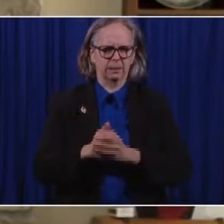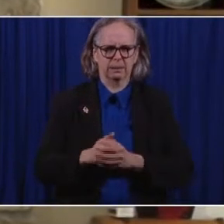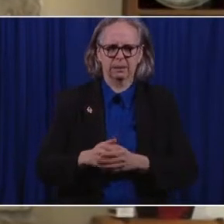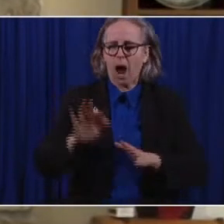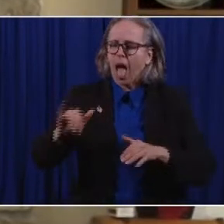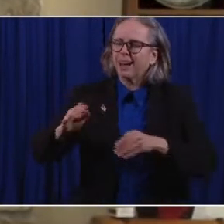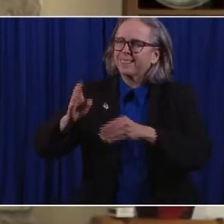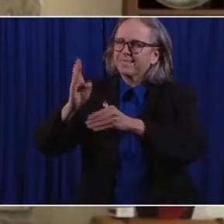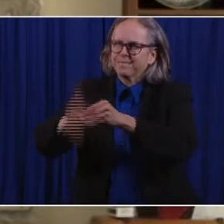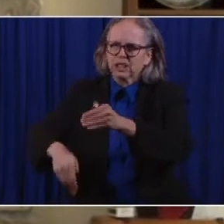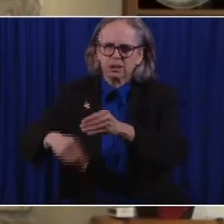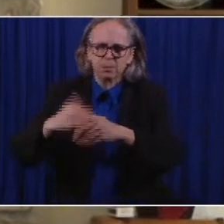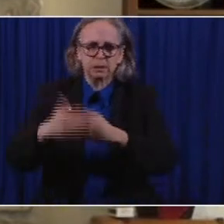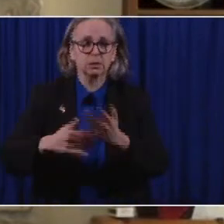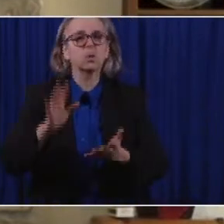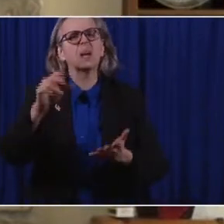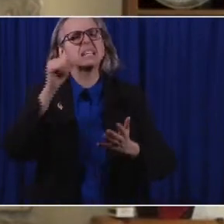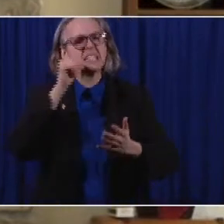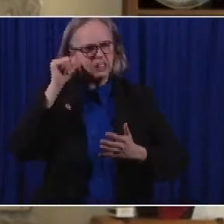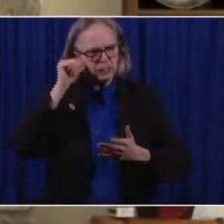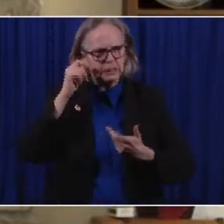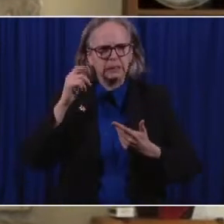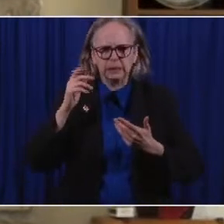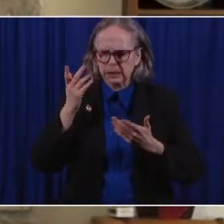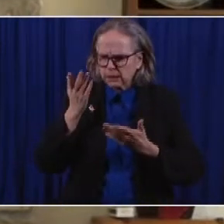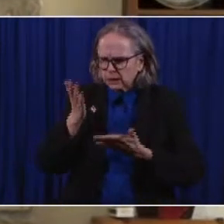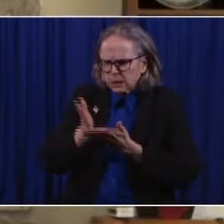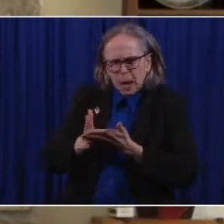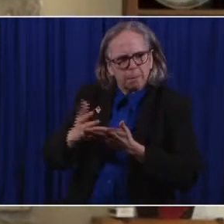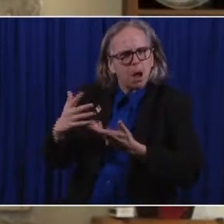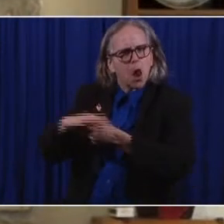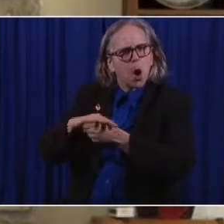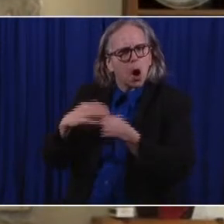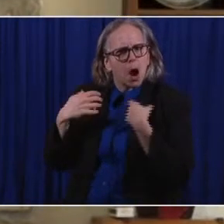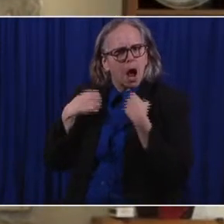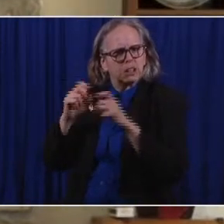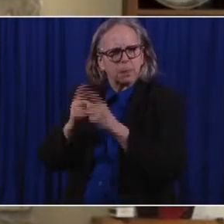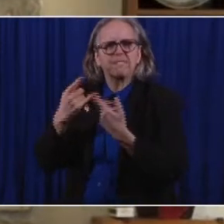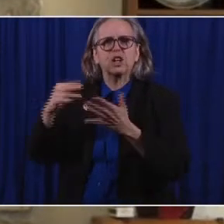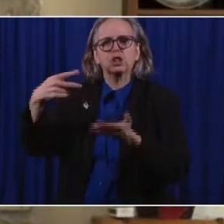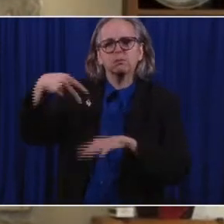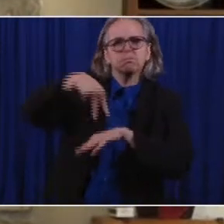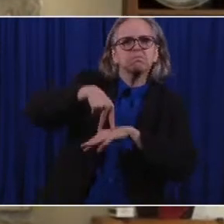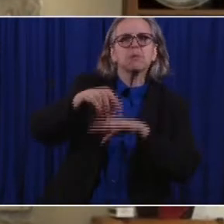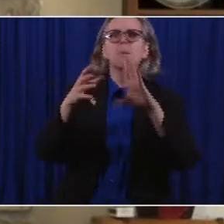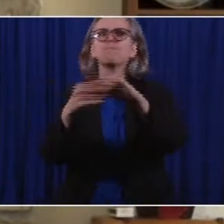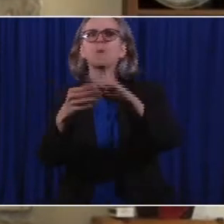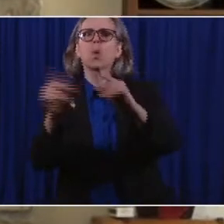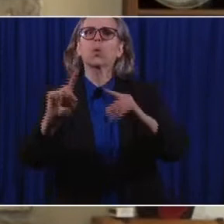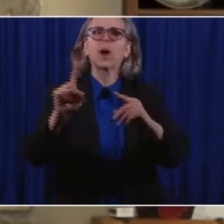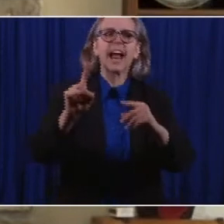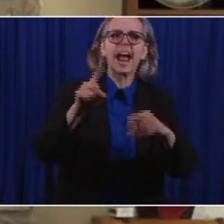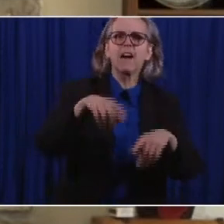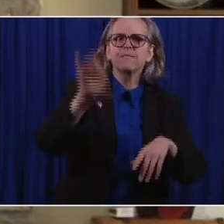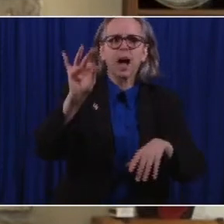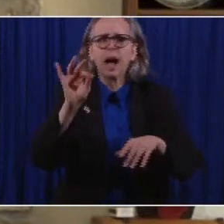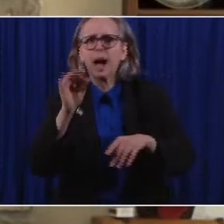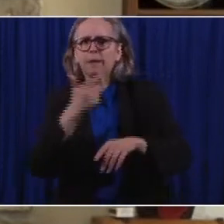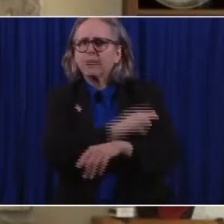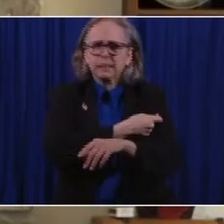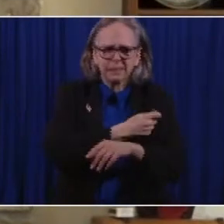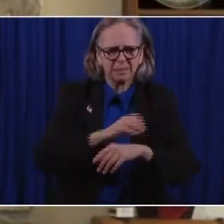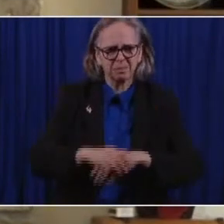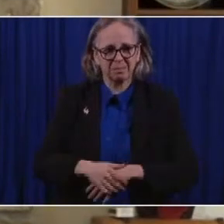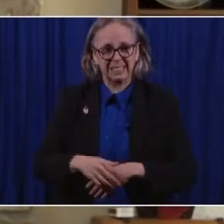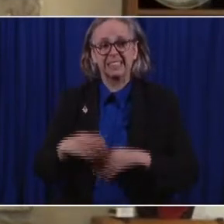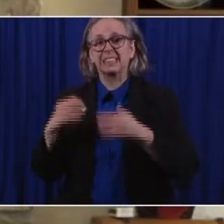county. Other health departments will be announcing that today, and maybe even some tomorrow will be